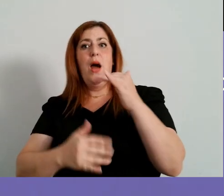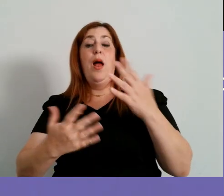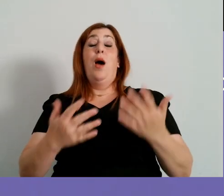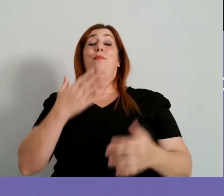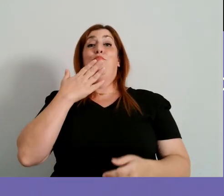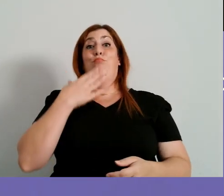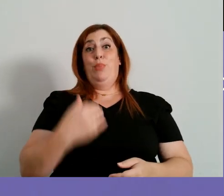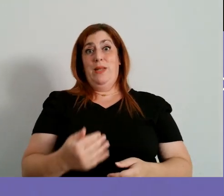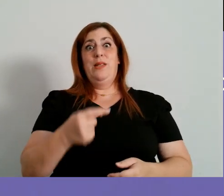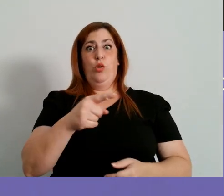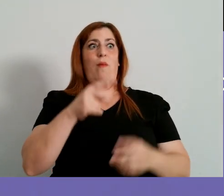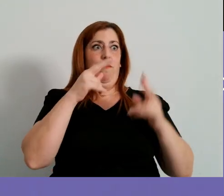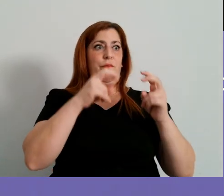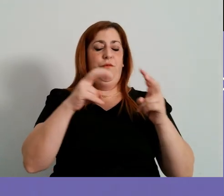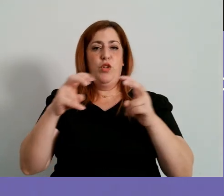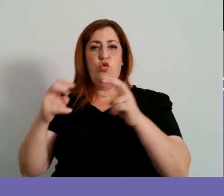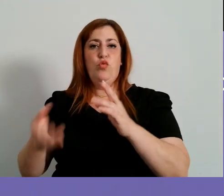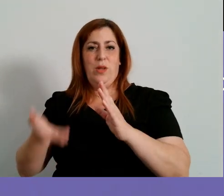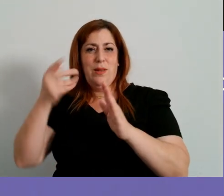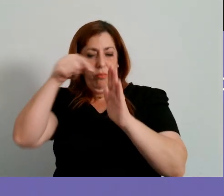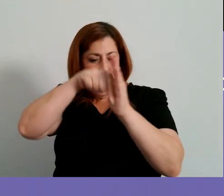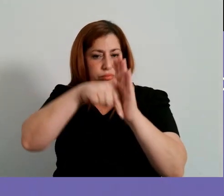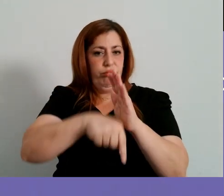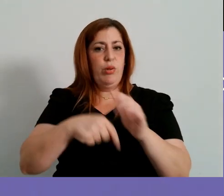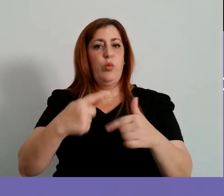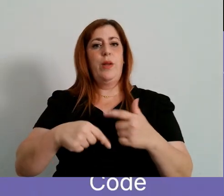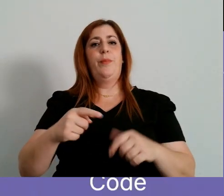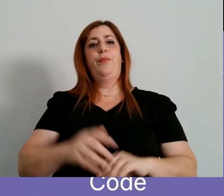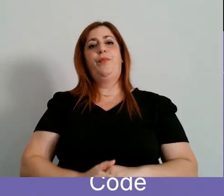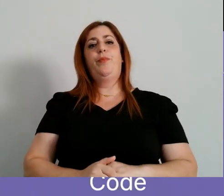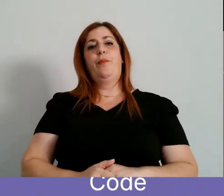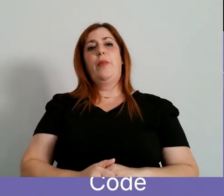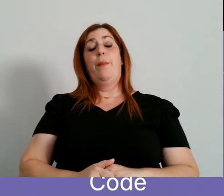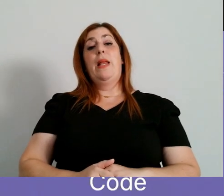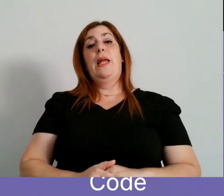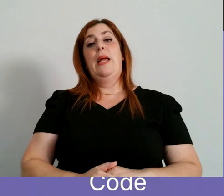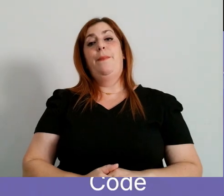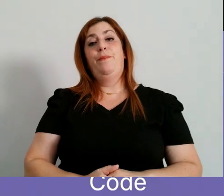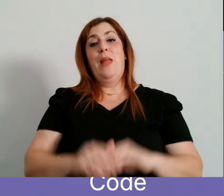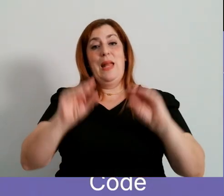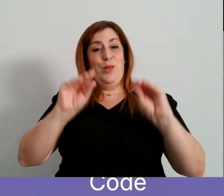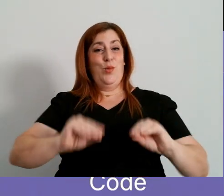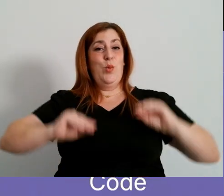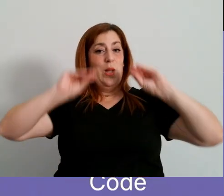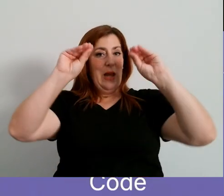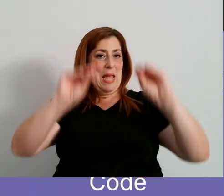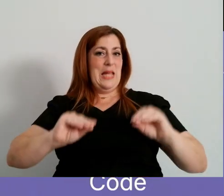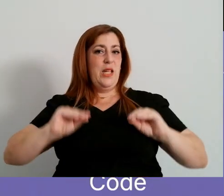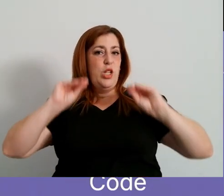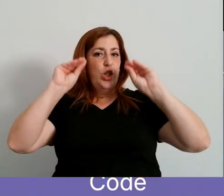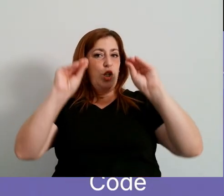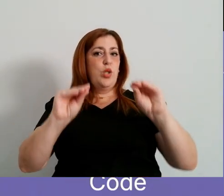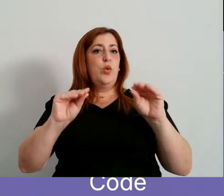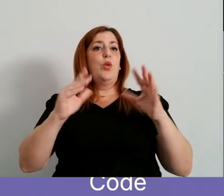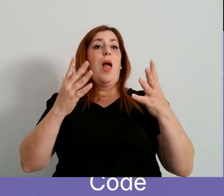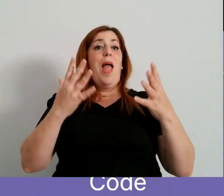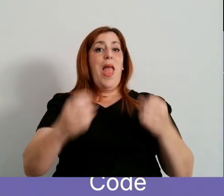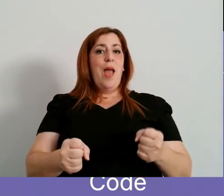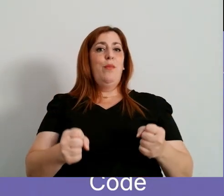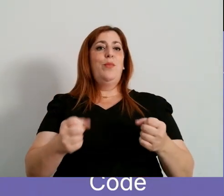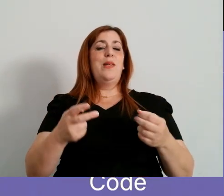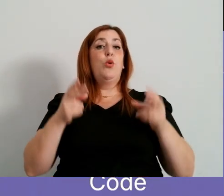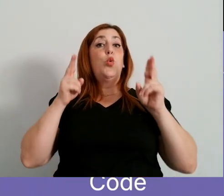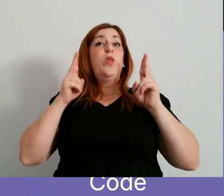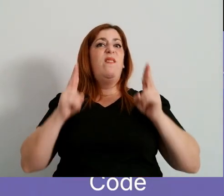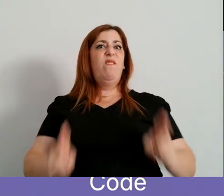if you're interested, I encourage you to look more into it. With education, there's also the sensory aspect of uniforms and